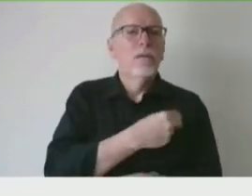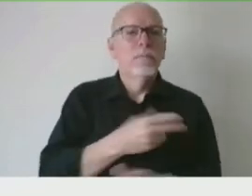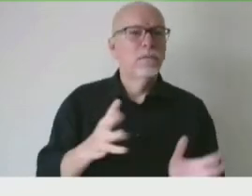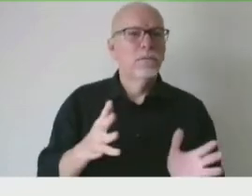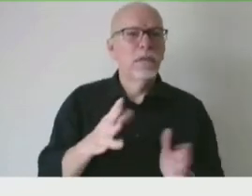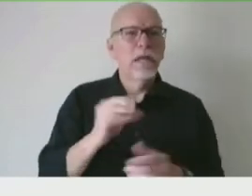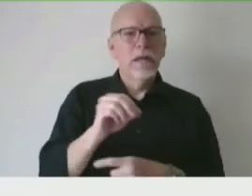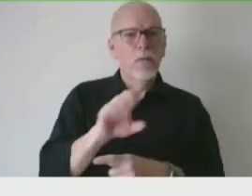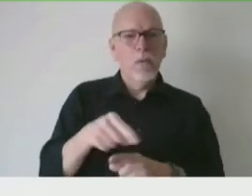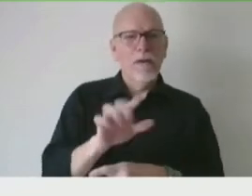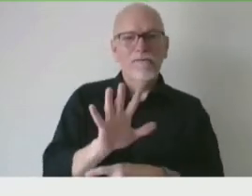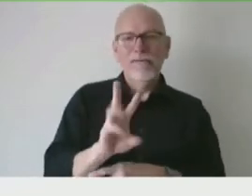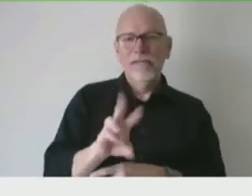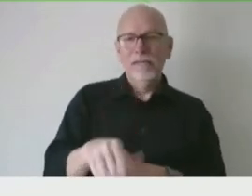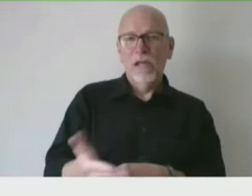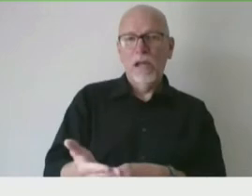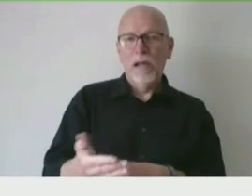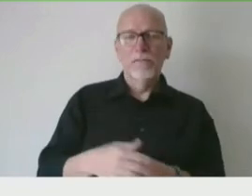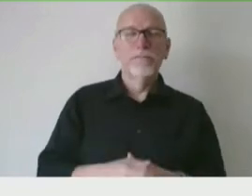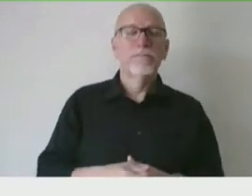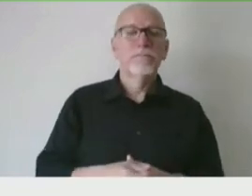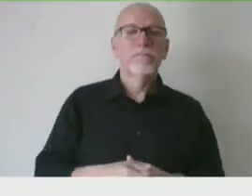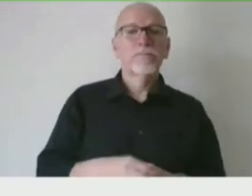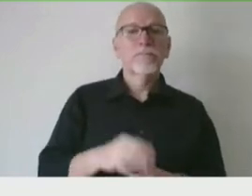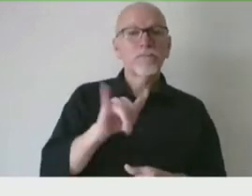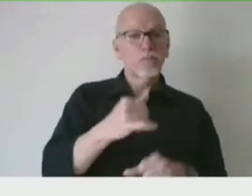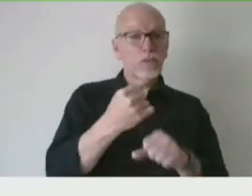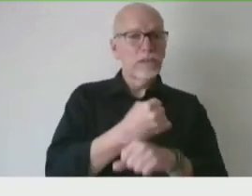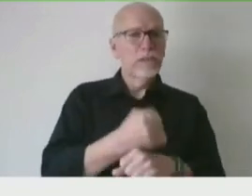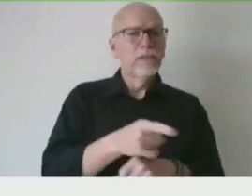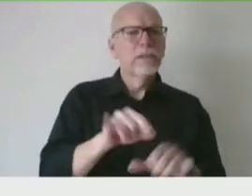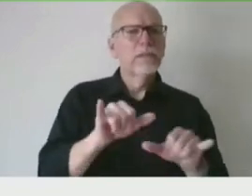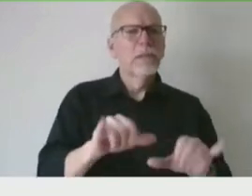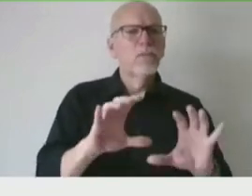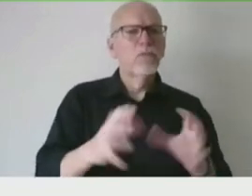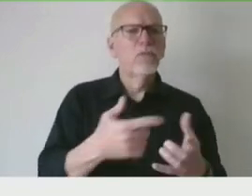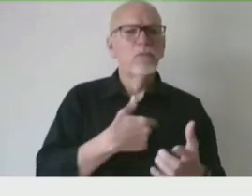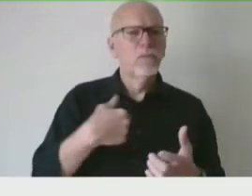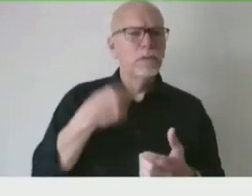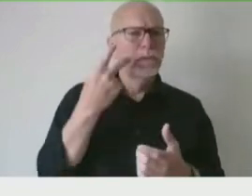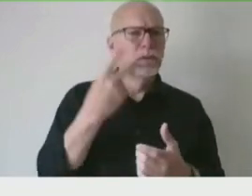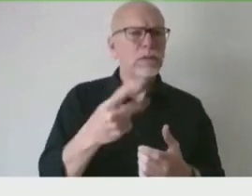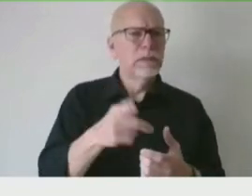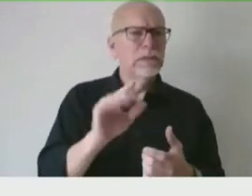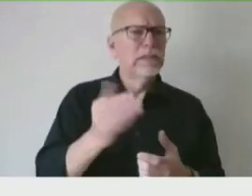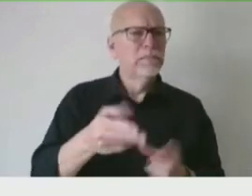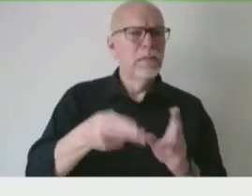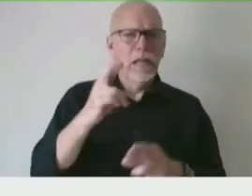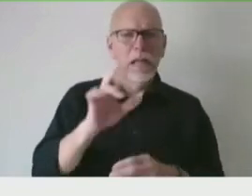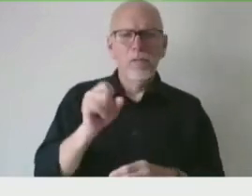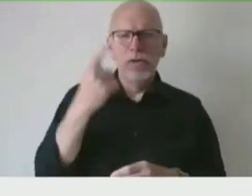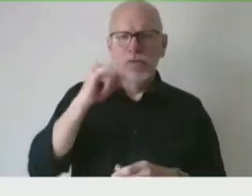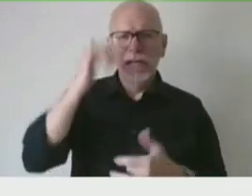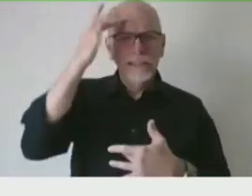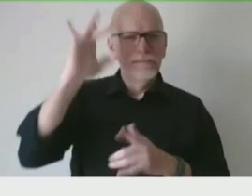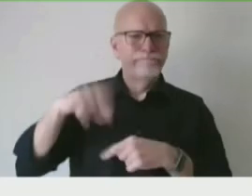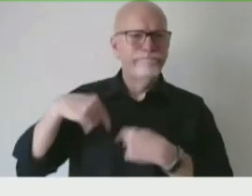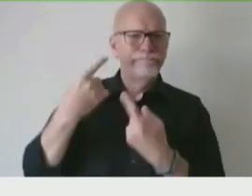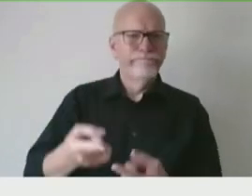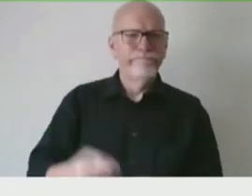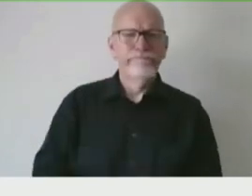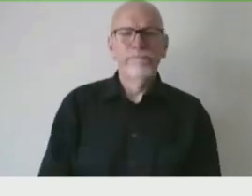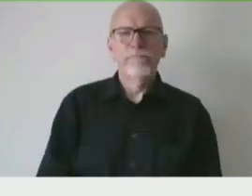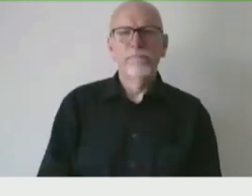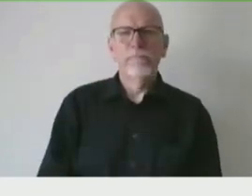of 56 have died. Those deaths have been in the same groups that we have seen to be at risk for this disease all along.